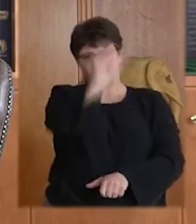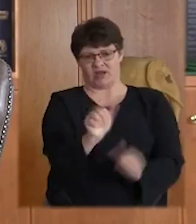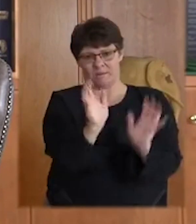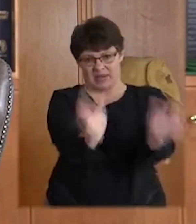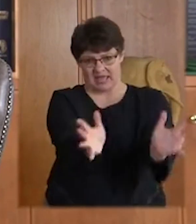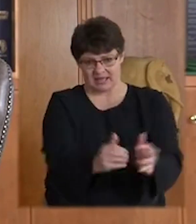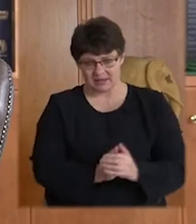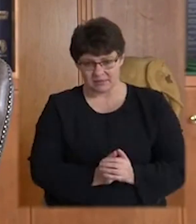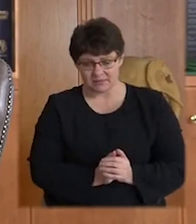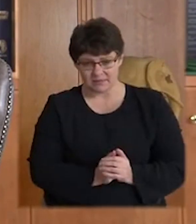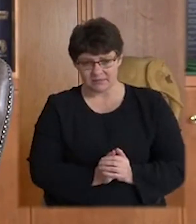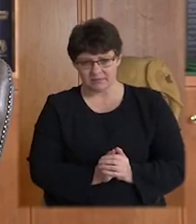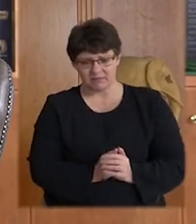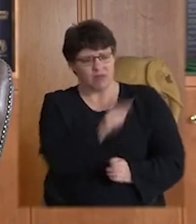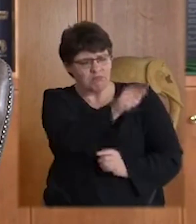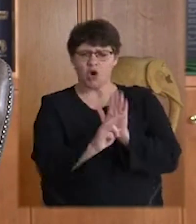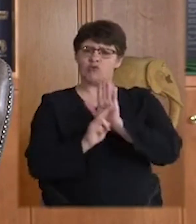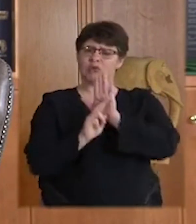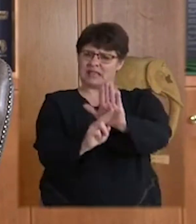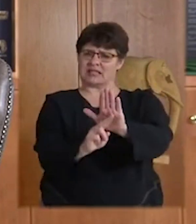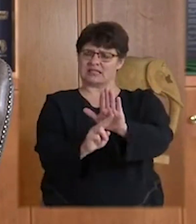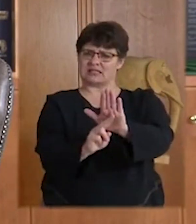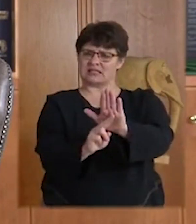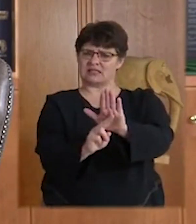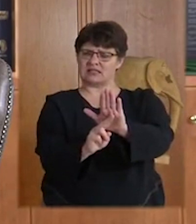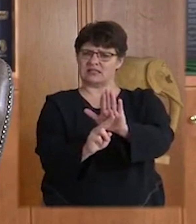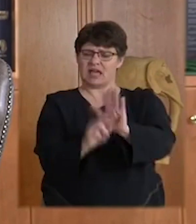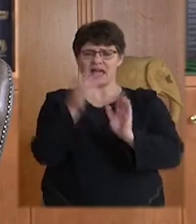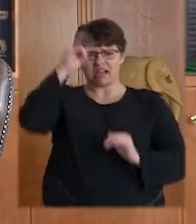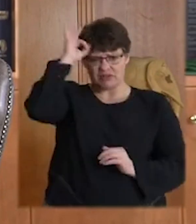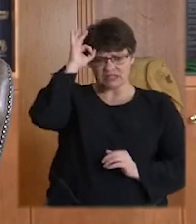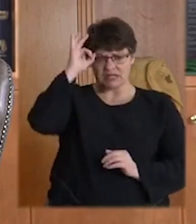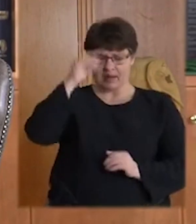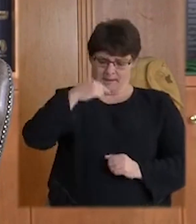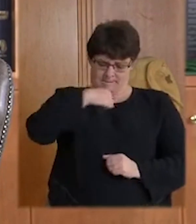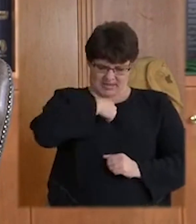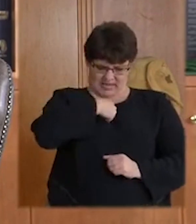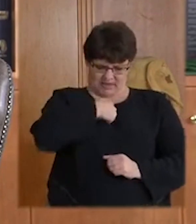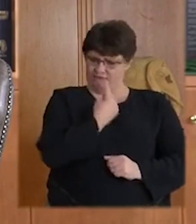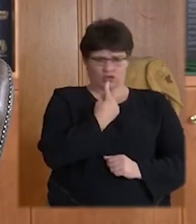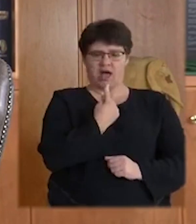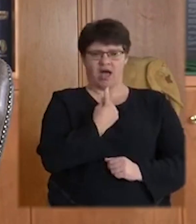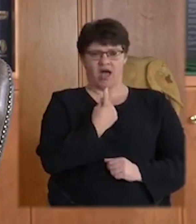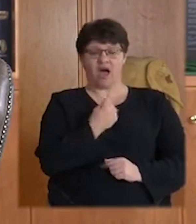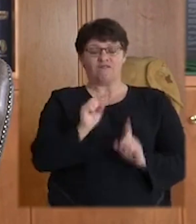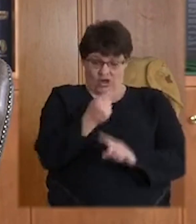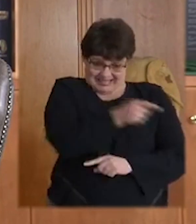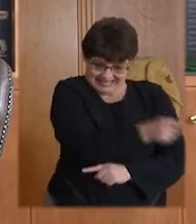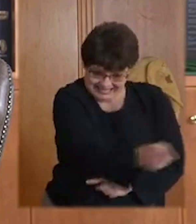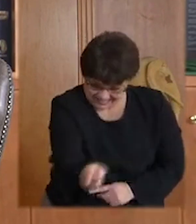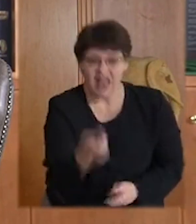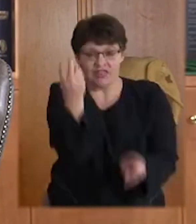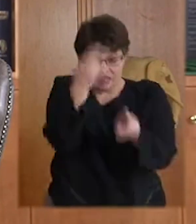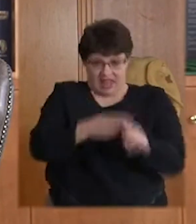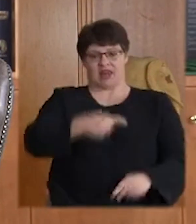Public representatives put the interests of the people ahead of their own.